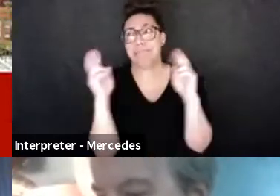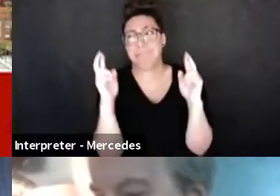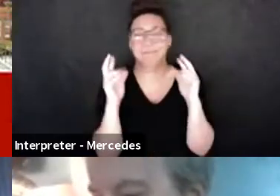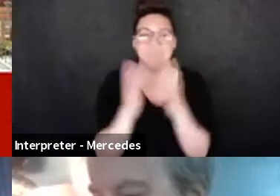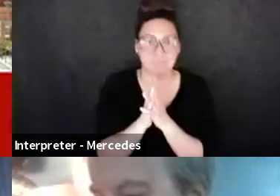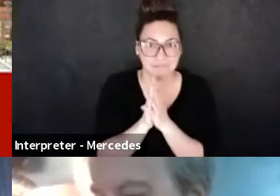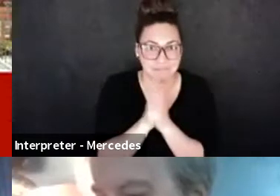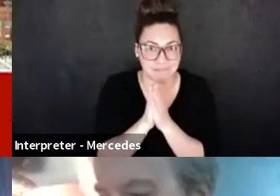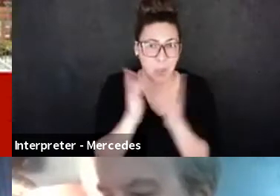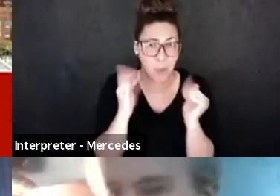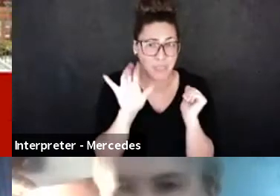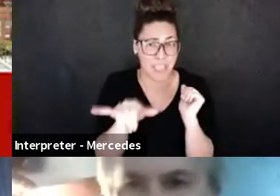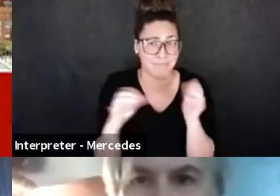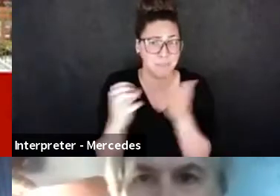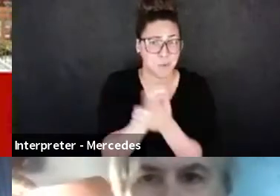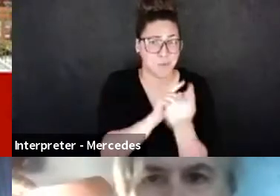hope that's true.